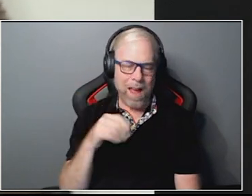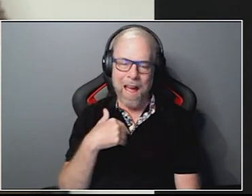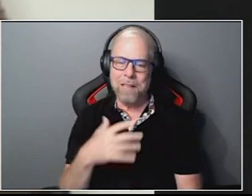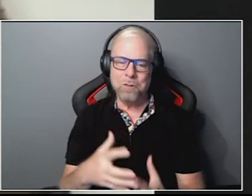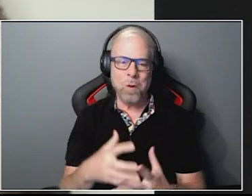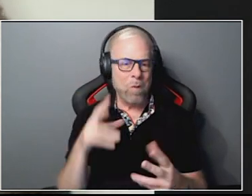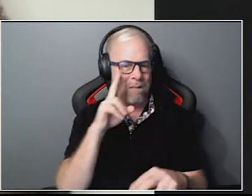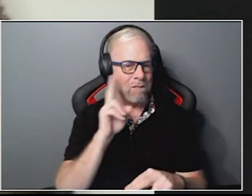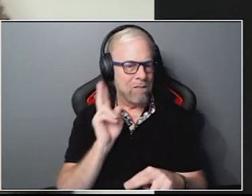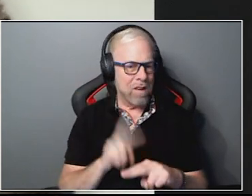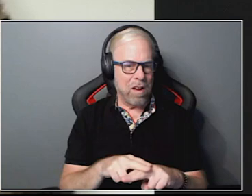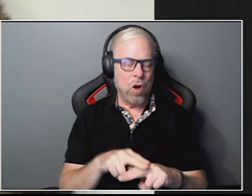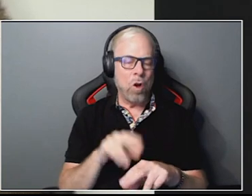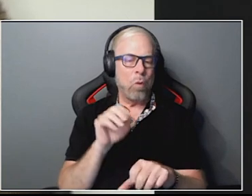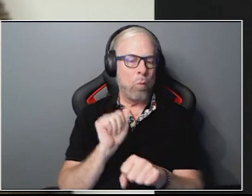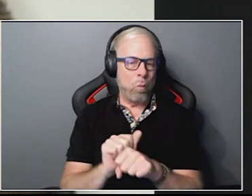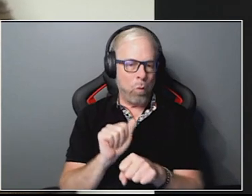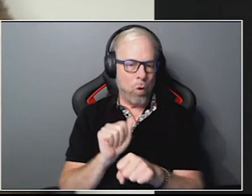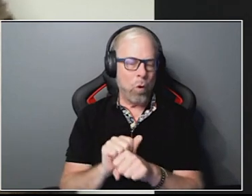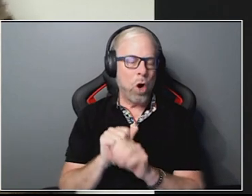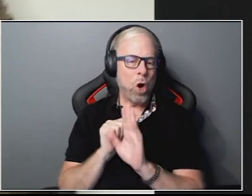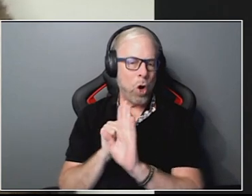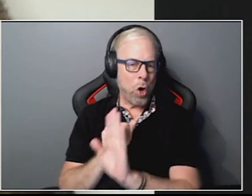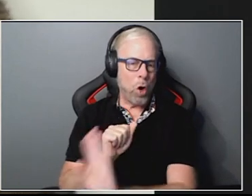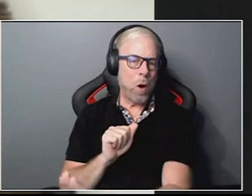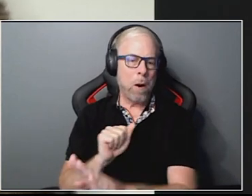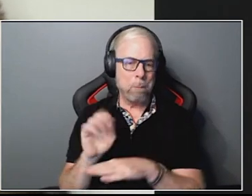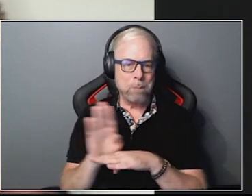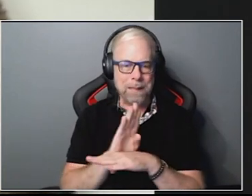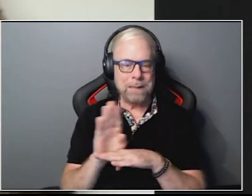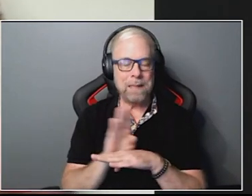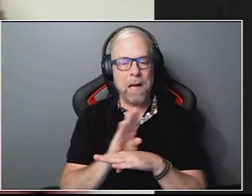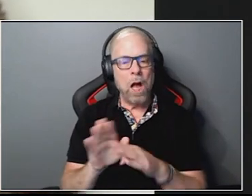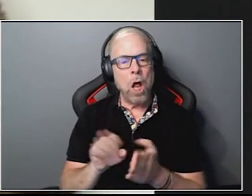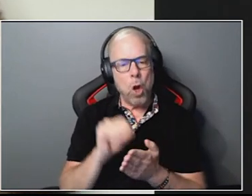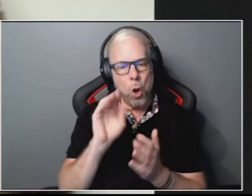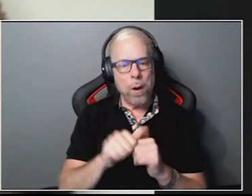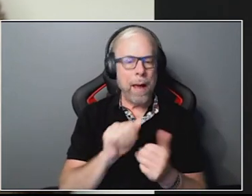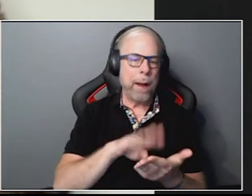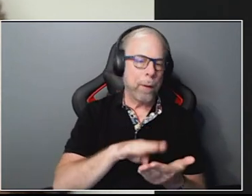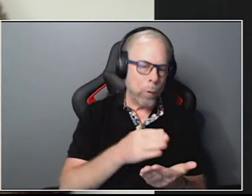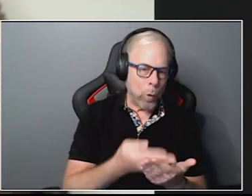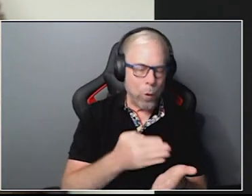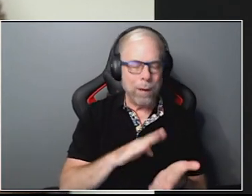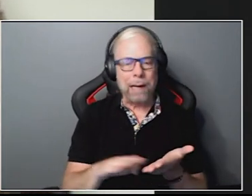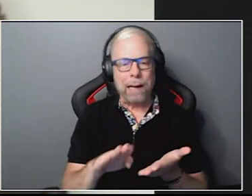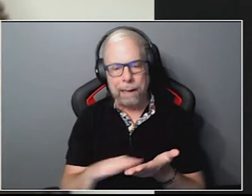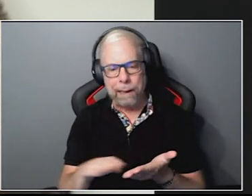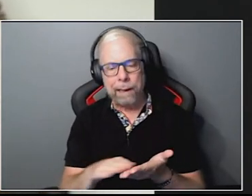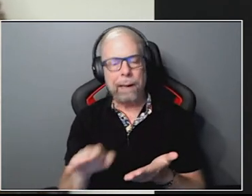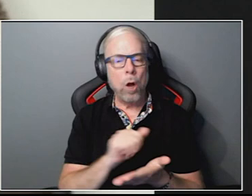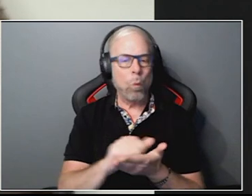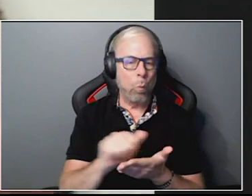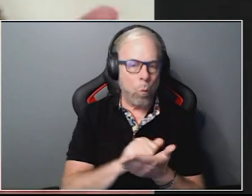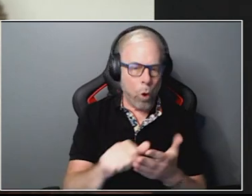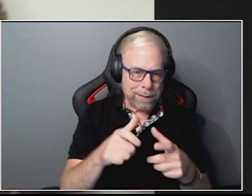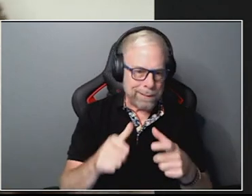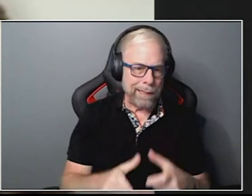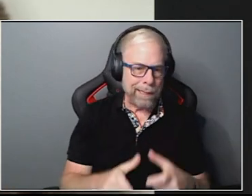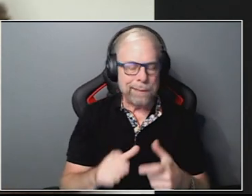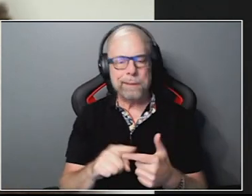working at her establishment. I learned how to cook and clean and wash dishes and wait on tables and all that.